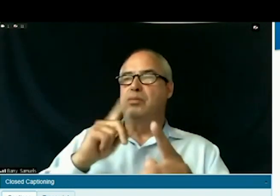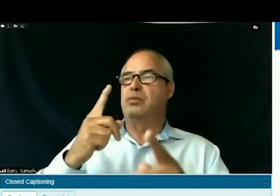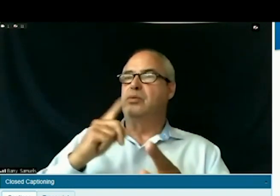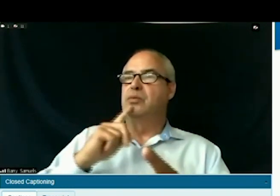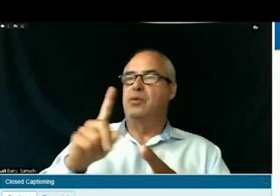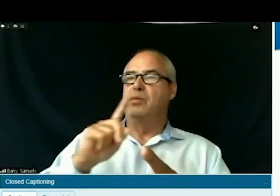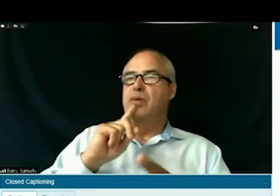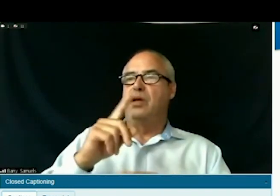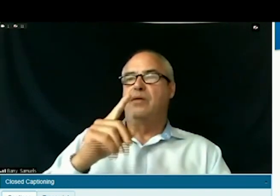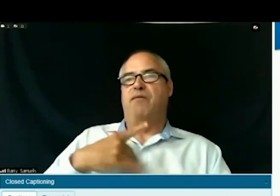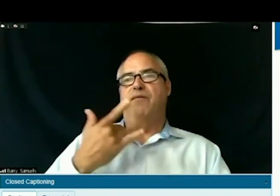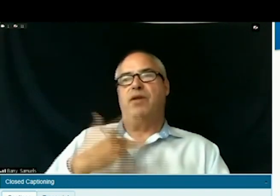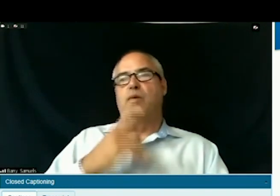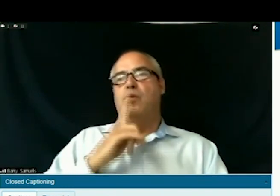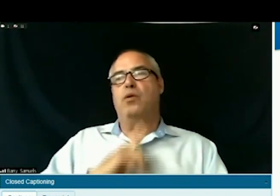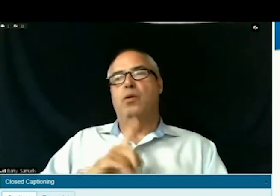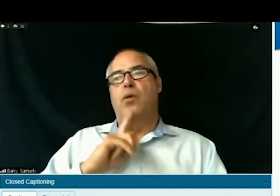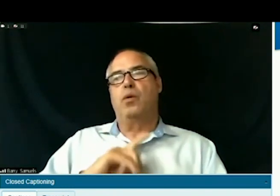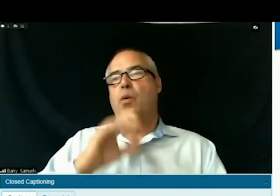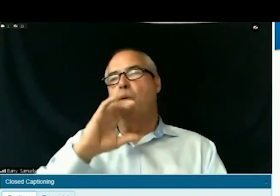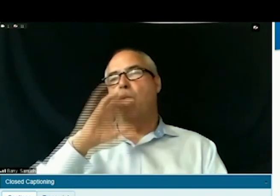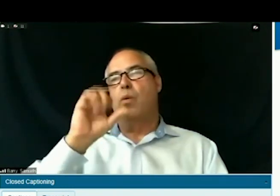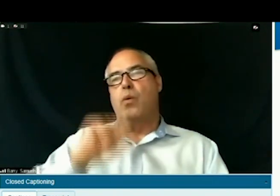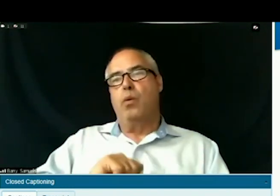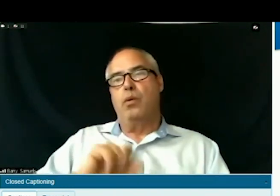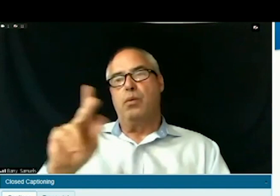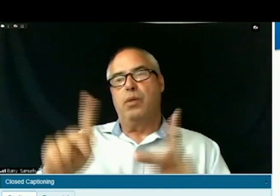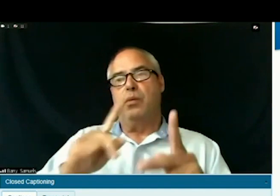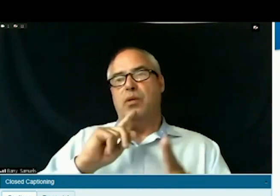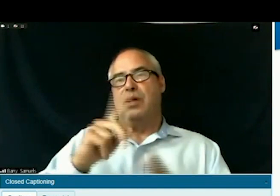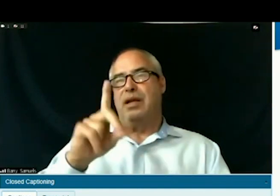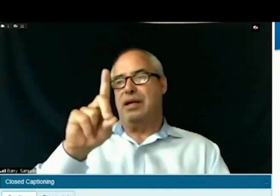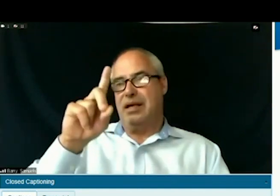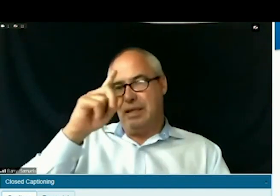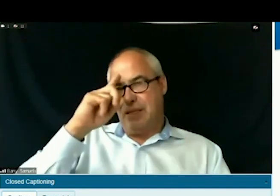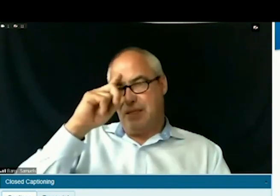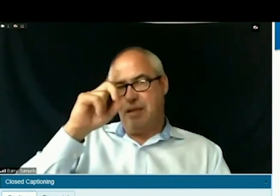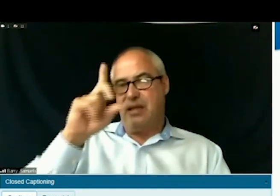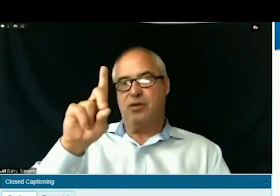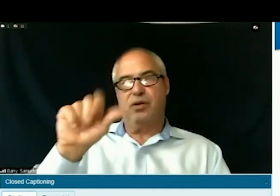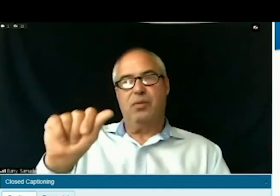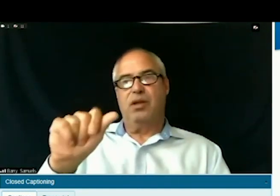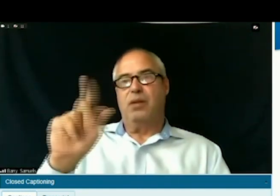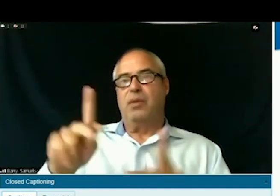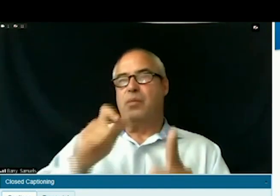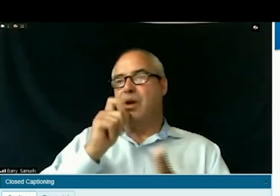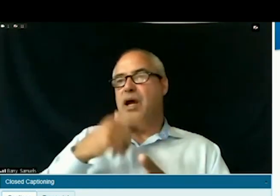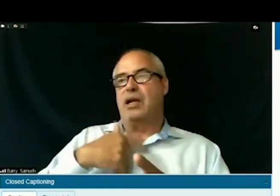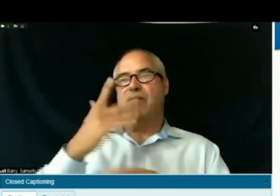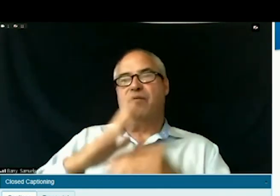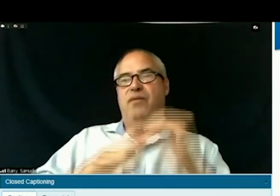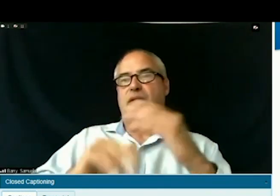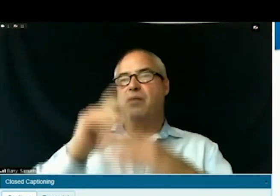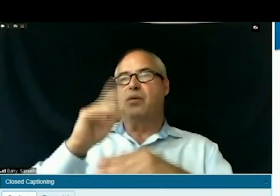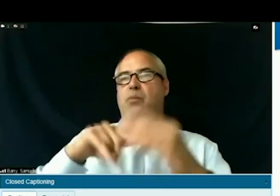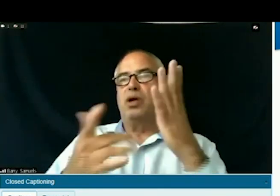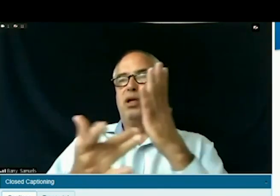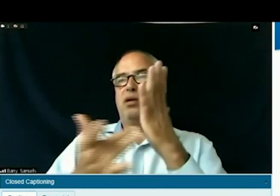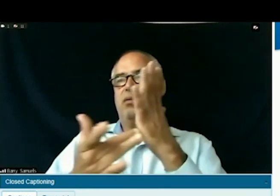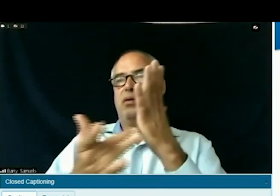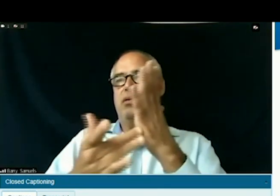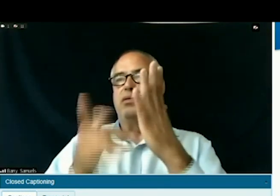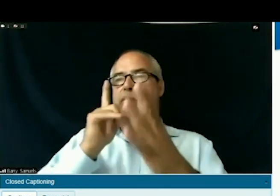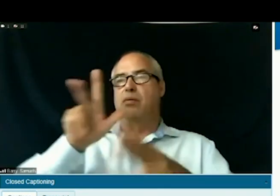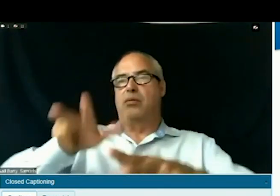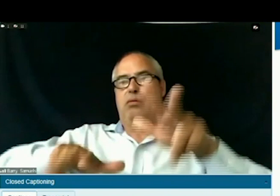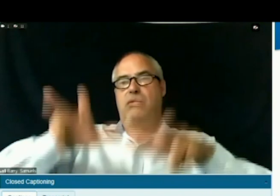incredibly lonely. Older adults, people with intellectual developmental disabilities, others who were not comfortable with the technology and didn't feel like that was a connecting. We know